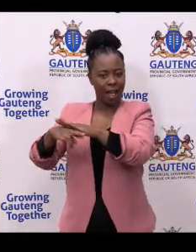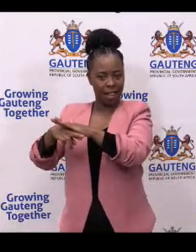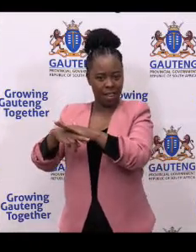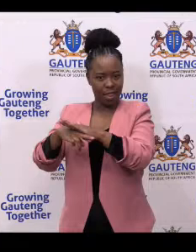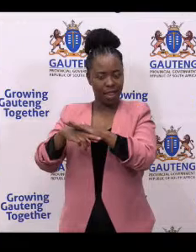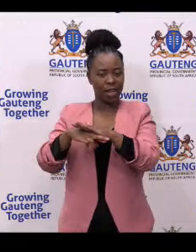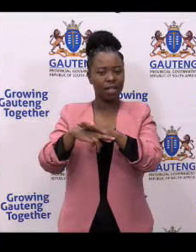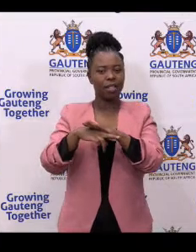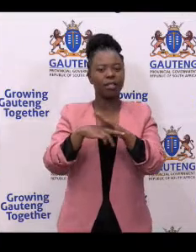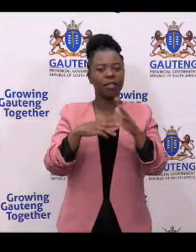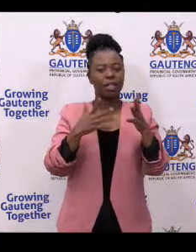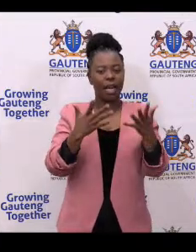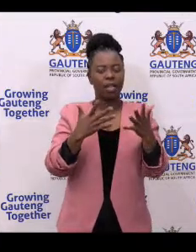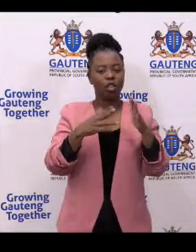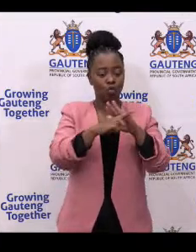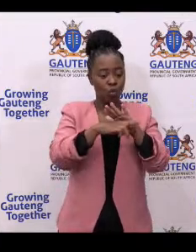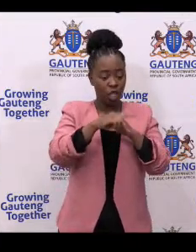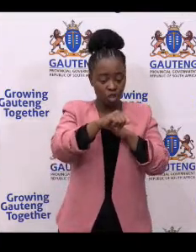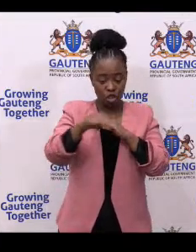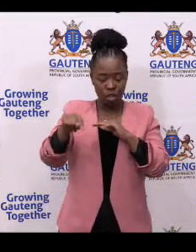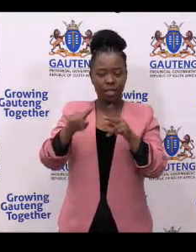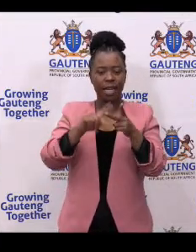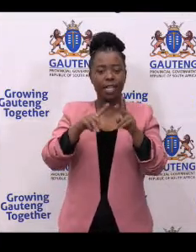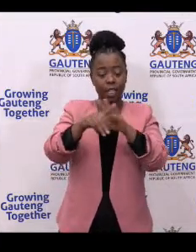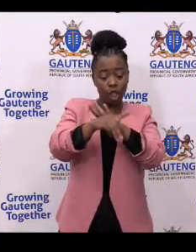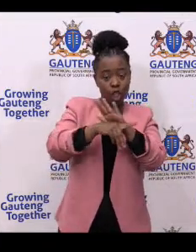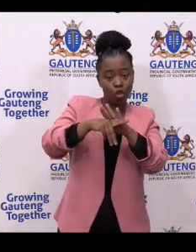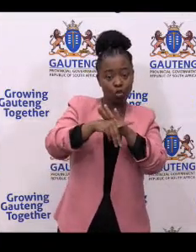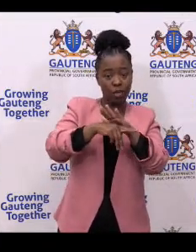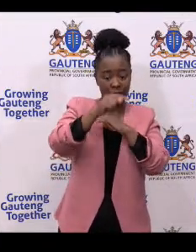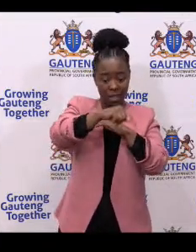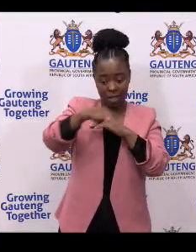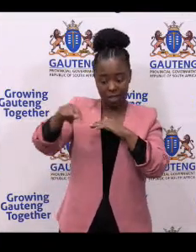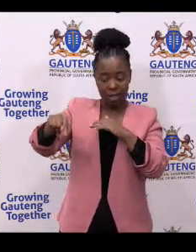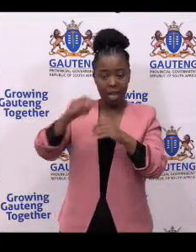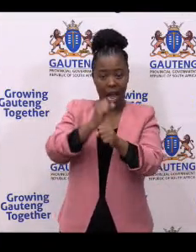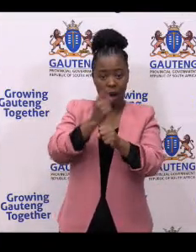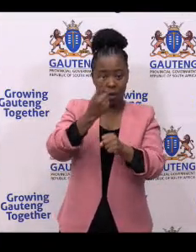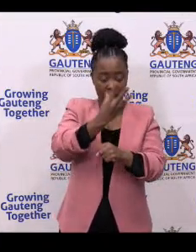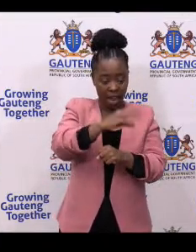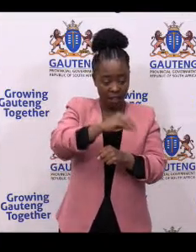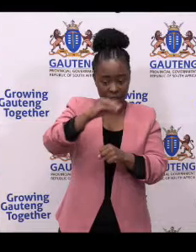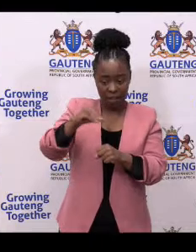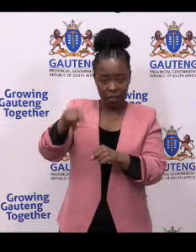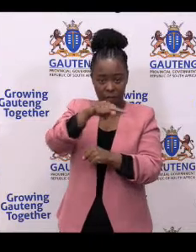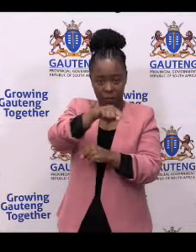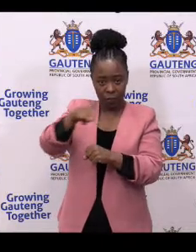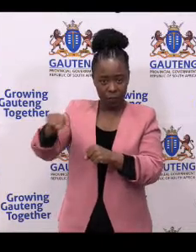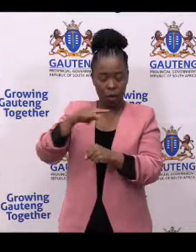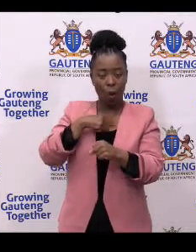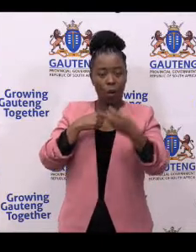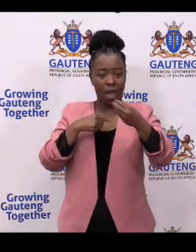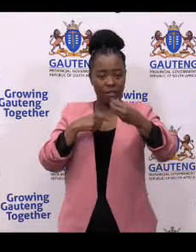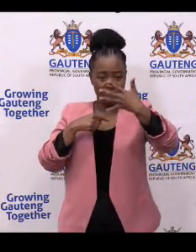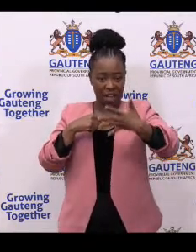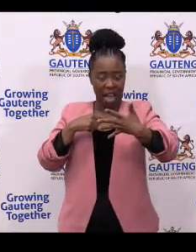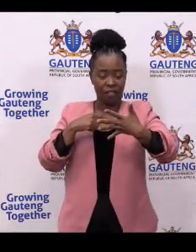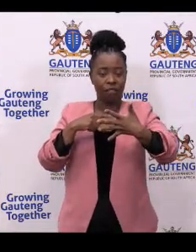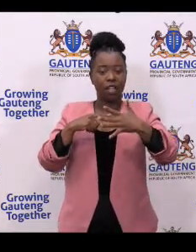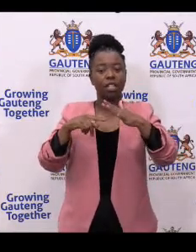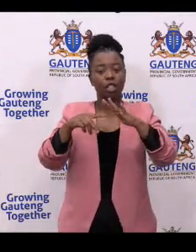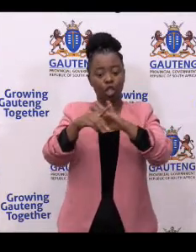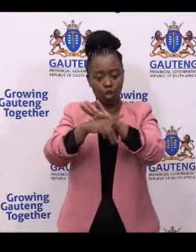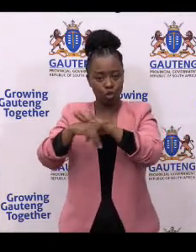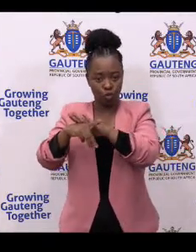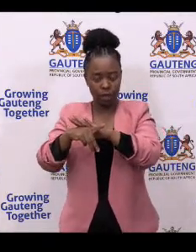of representing what our regions, our districts in Gauteng have. We do have 5 districts, and Johannesburg remains